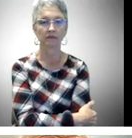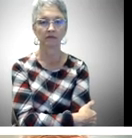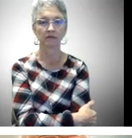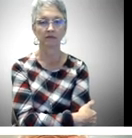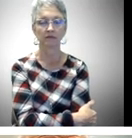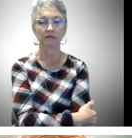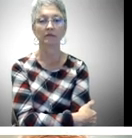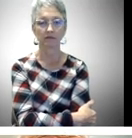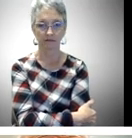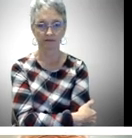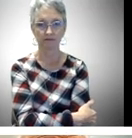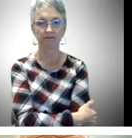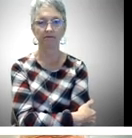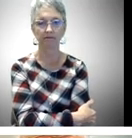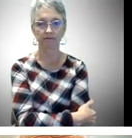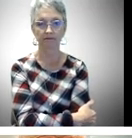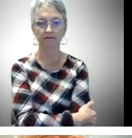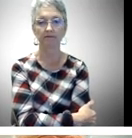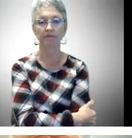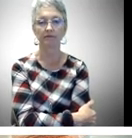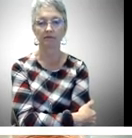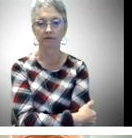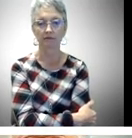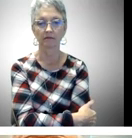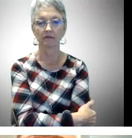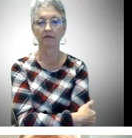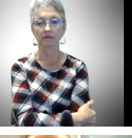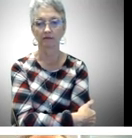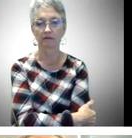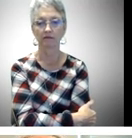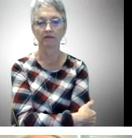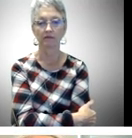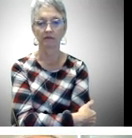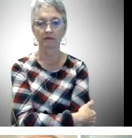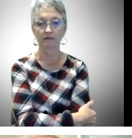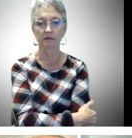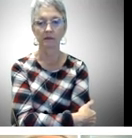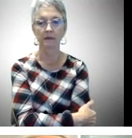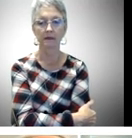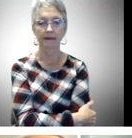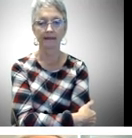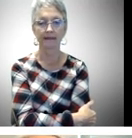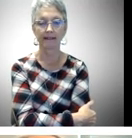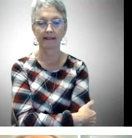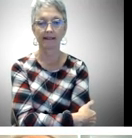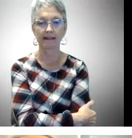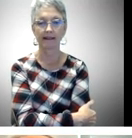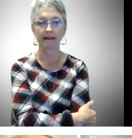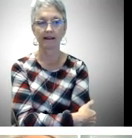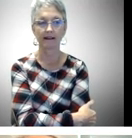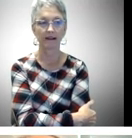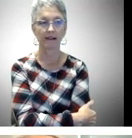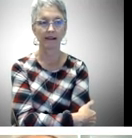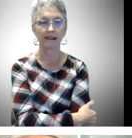with a disability under Section 504 in the ADA. Very broad. And so we also, to avoid the debate that we